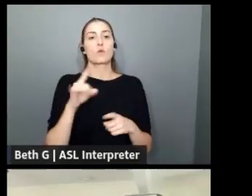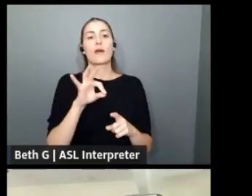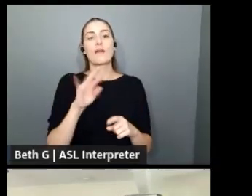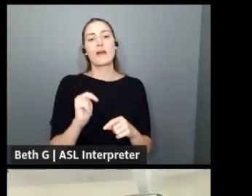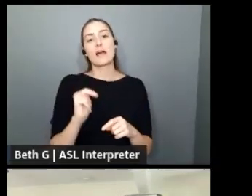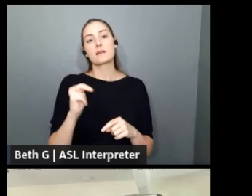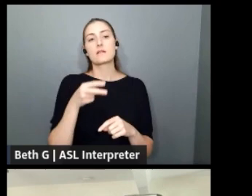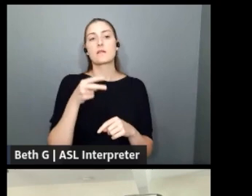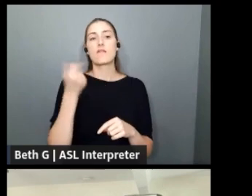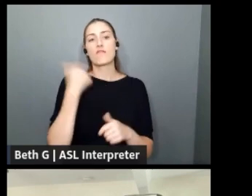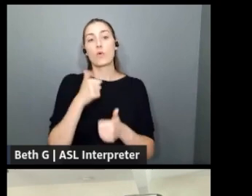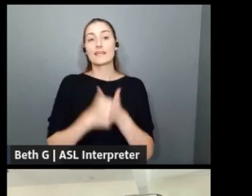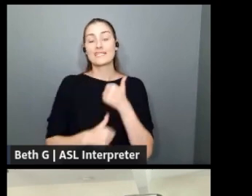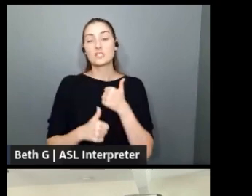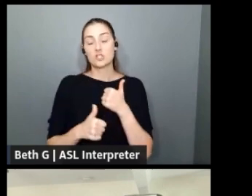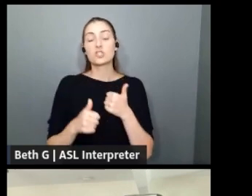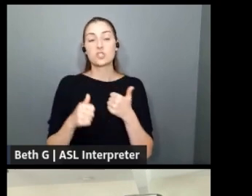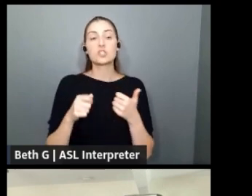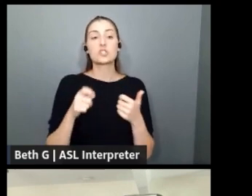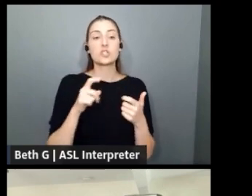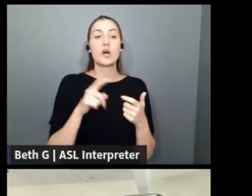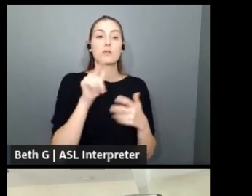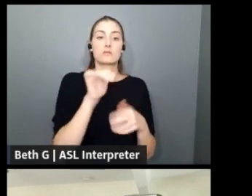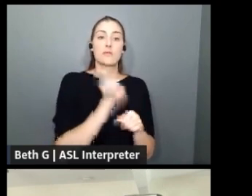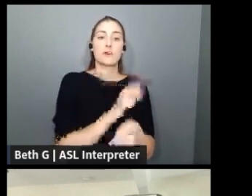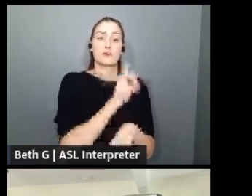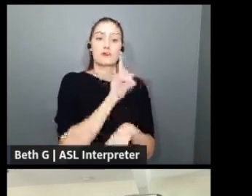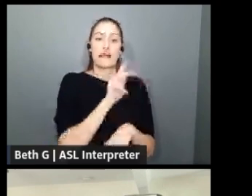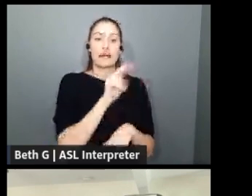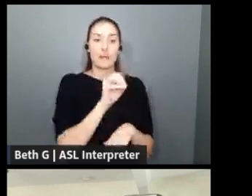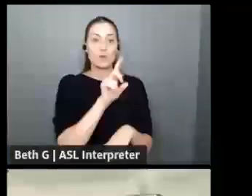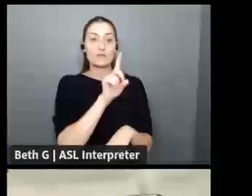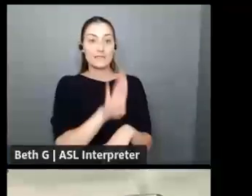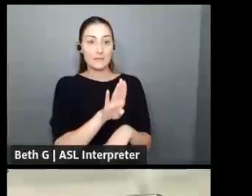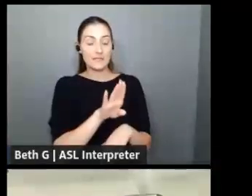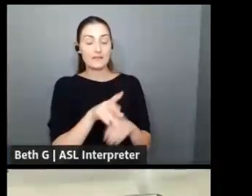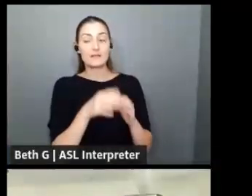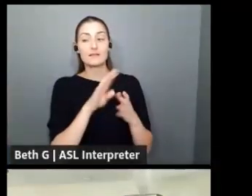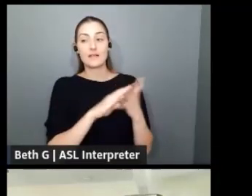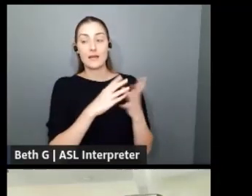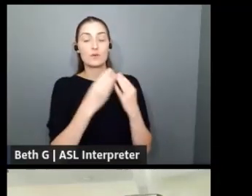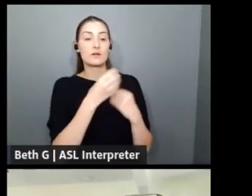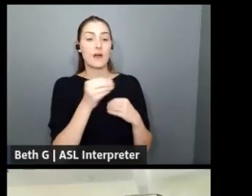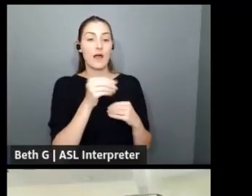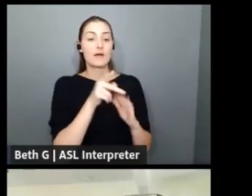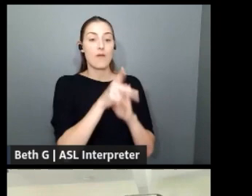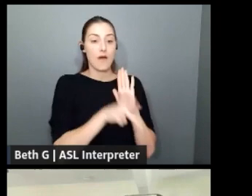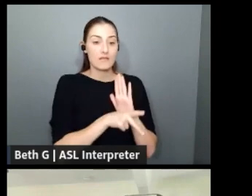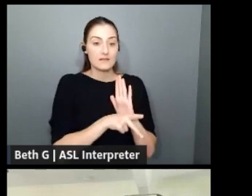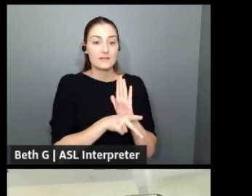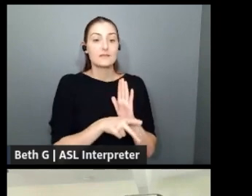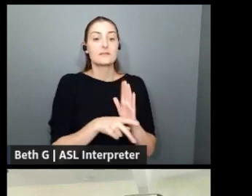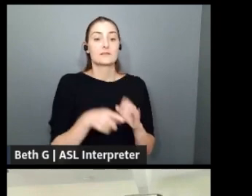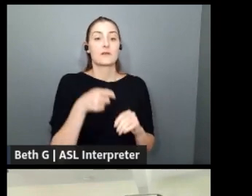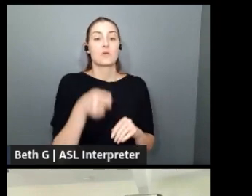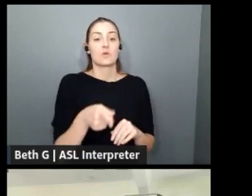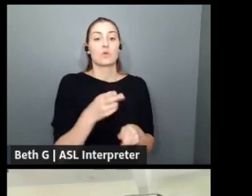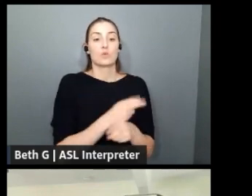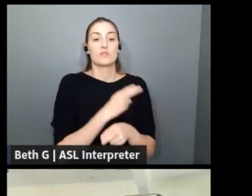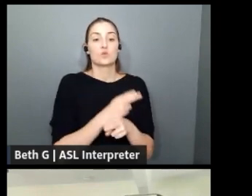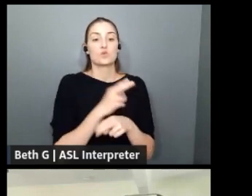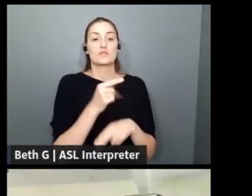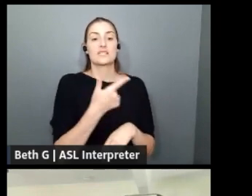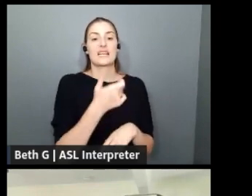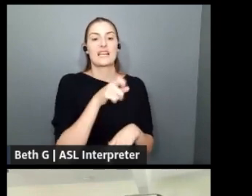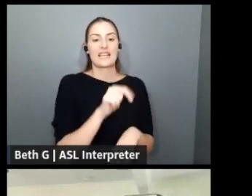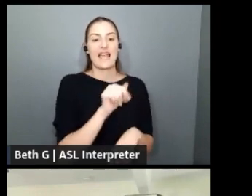defined a DynamoDB table as well as an IAM policy, where we'd use, in this case, we've used the getAt intrinsic